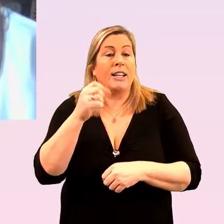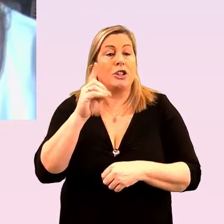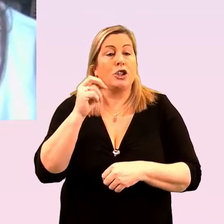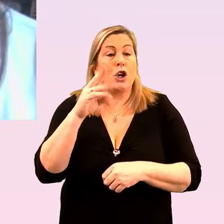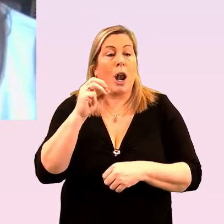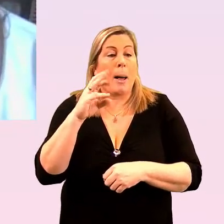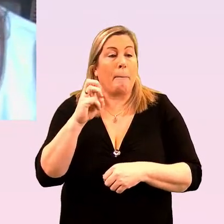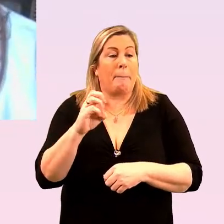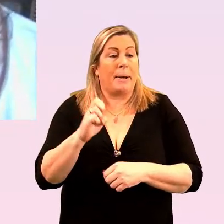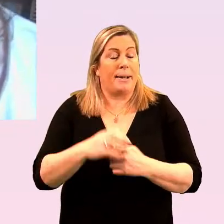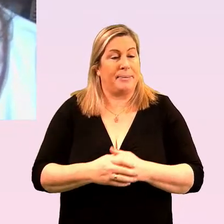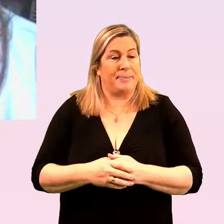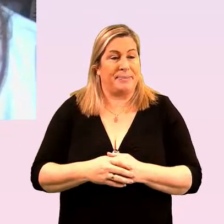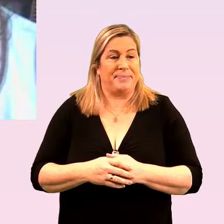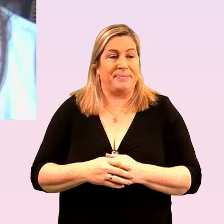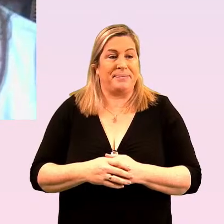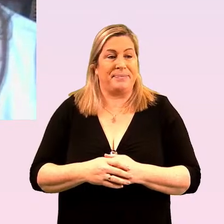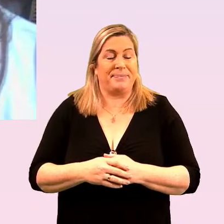everyone.